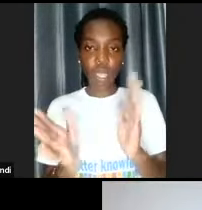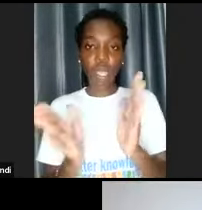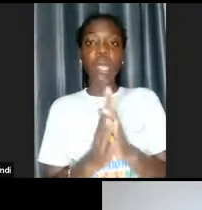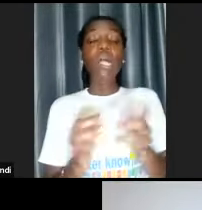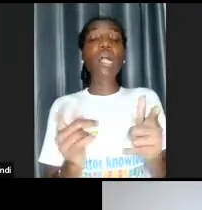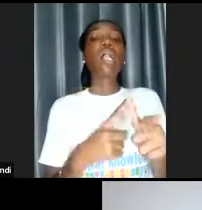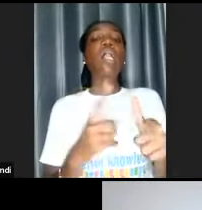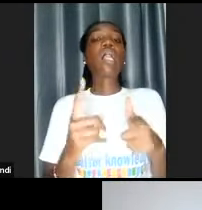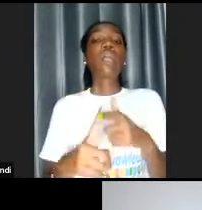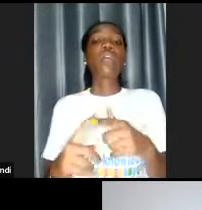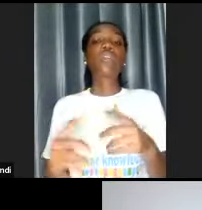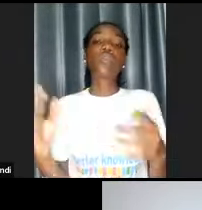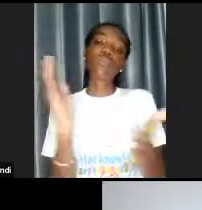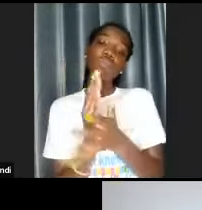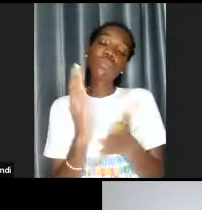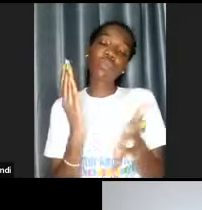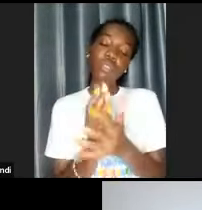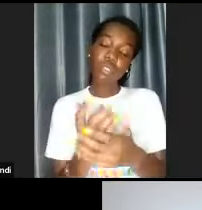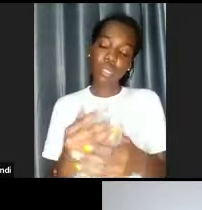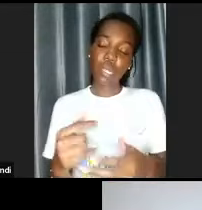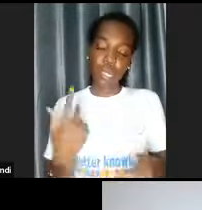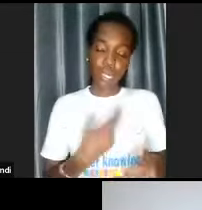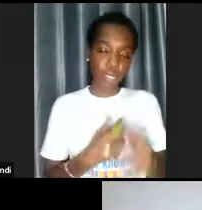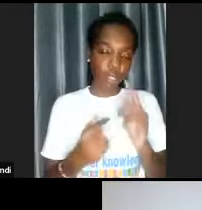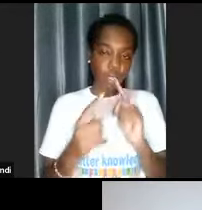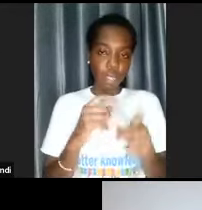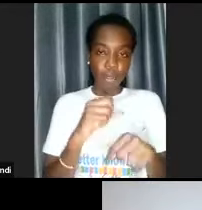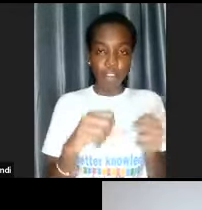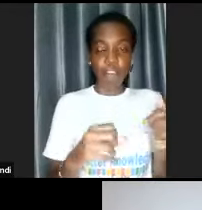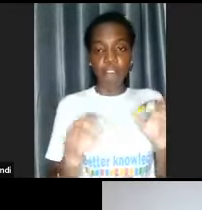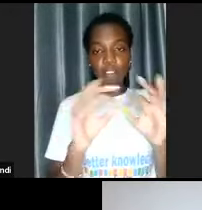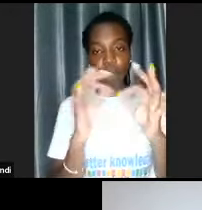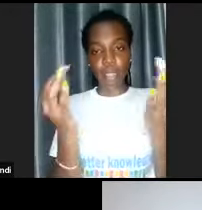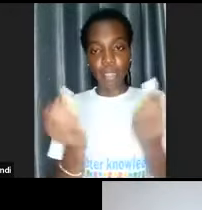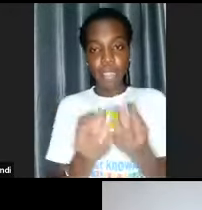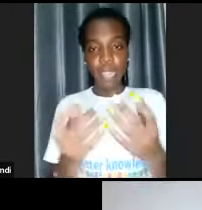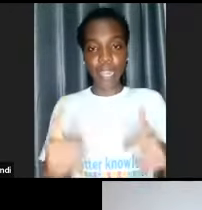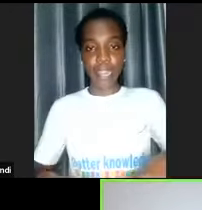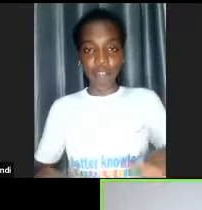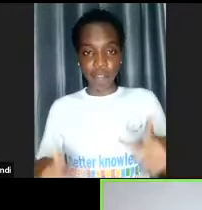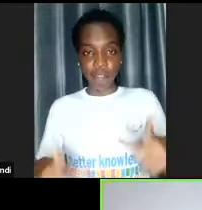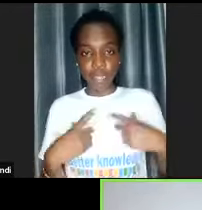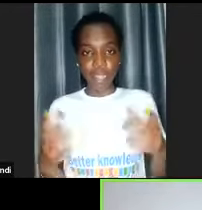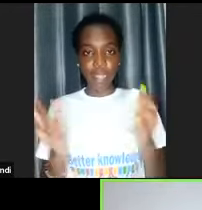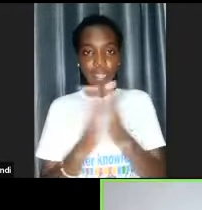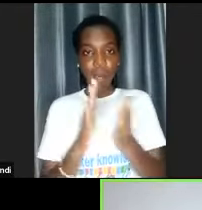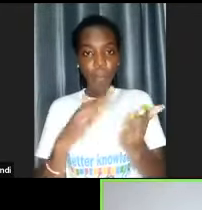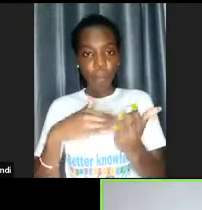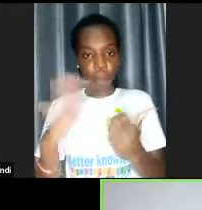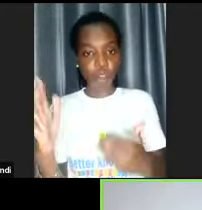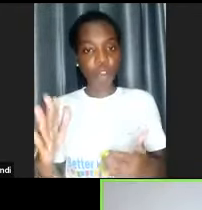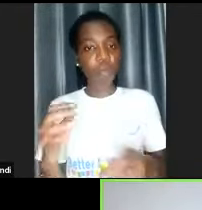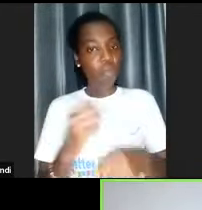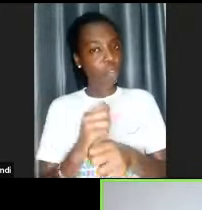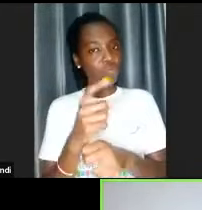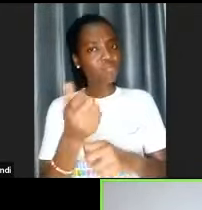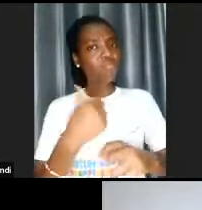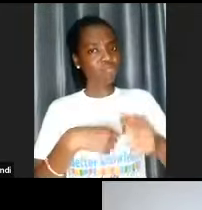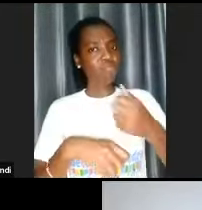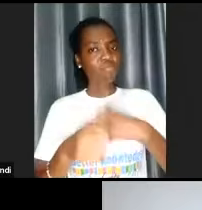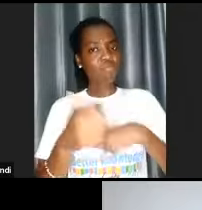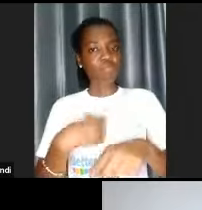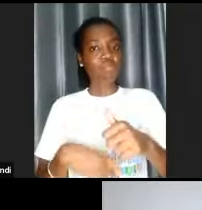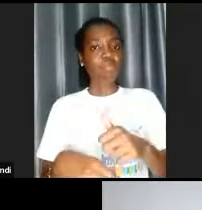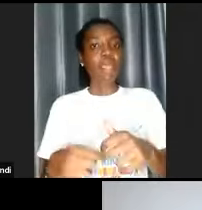you uphold and you firmly believe in mostly activates you. So you'll find somewhere maybe you are watching